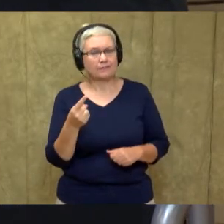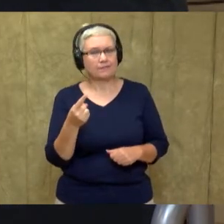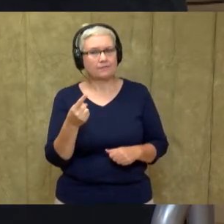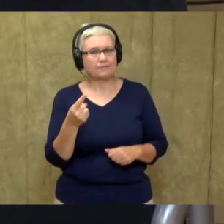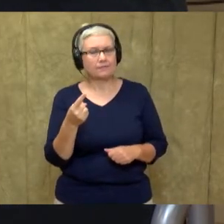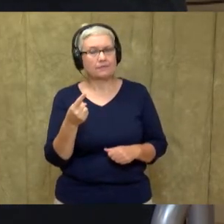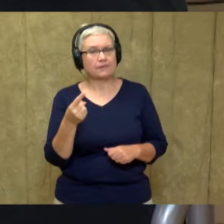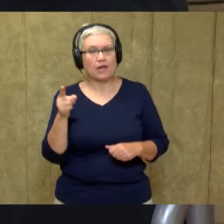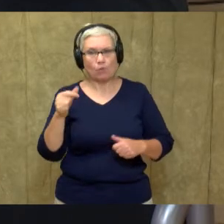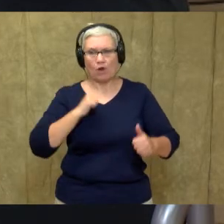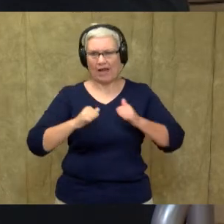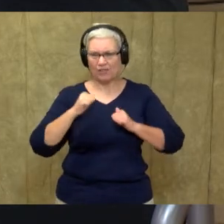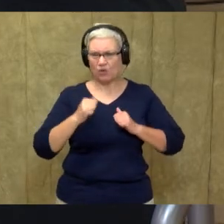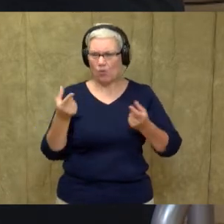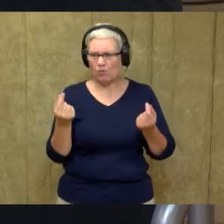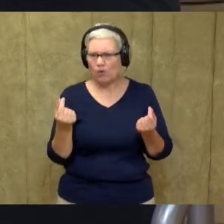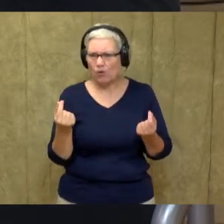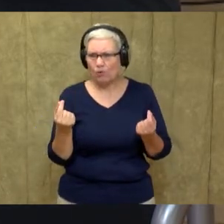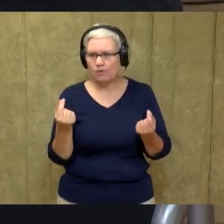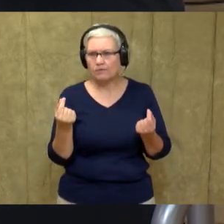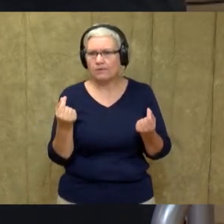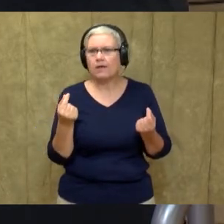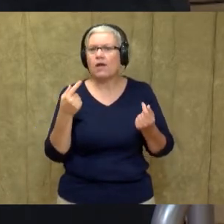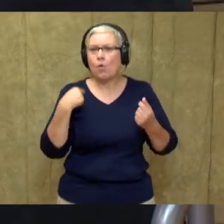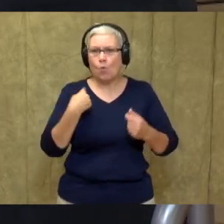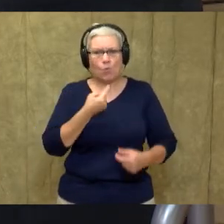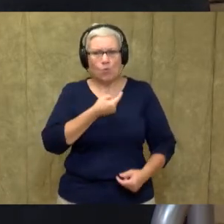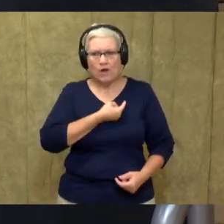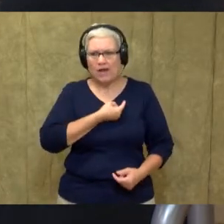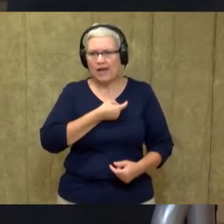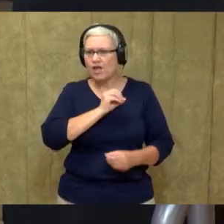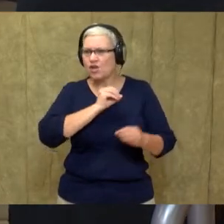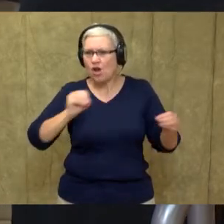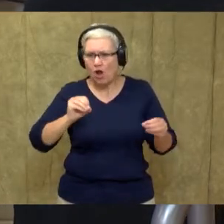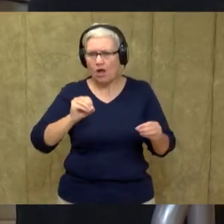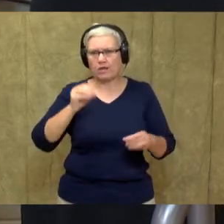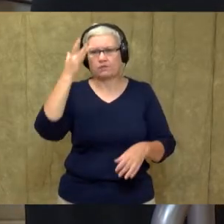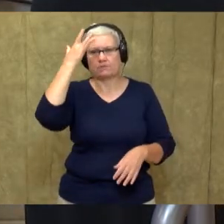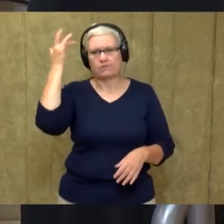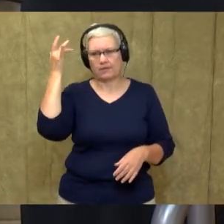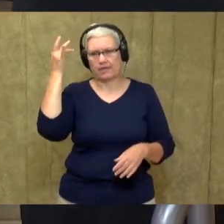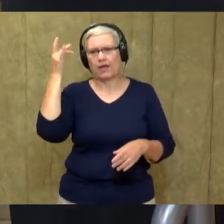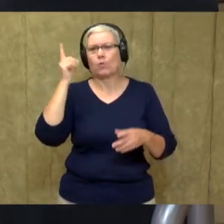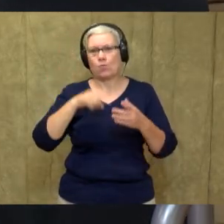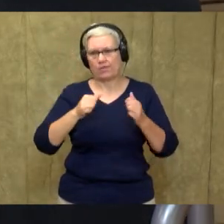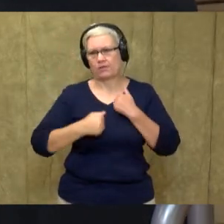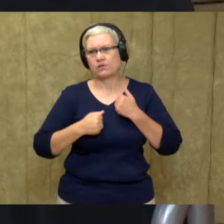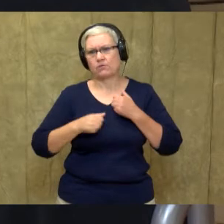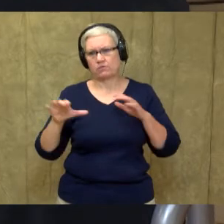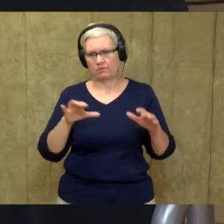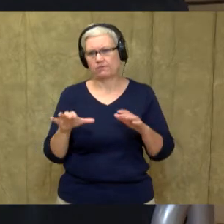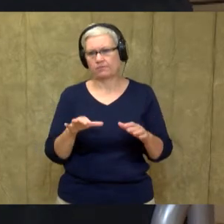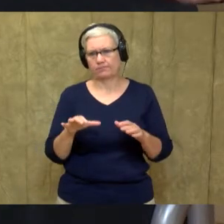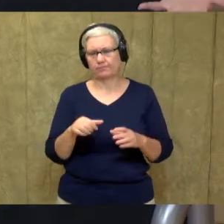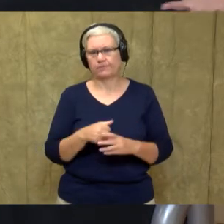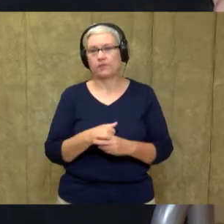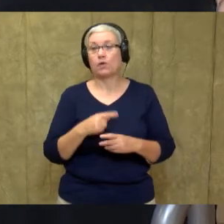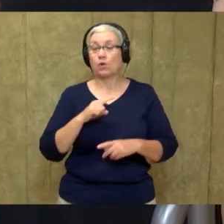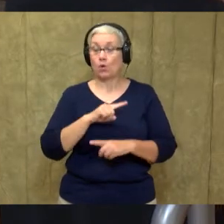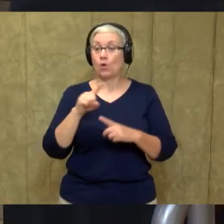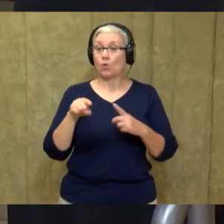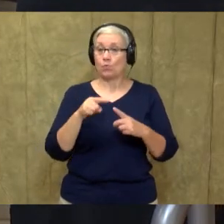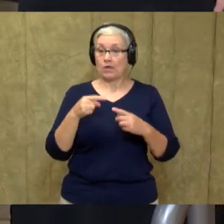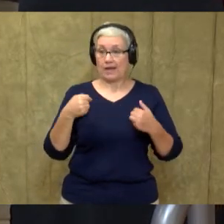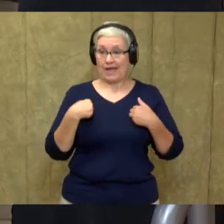us a call to action here. But neither should the rest of us, right? When I was wounded, post-traumatic stress